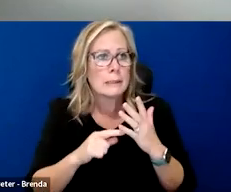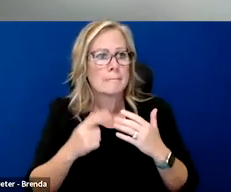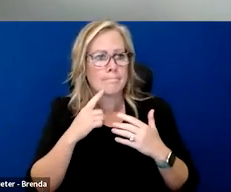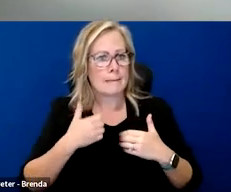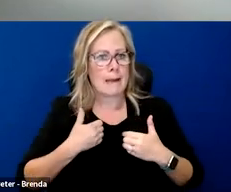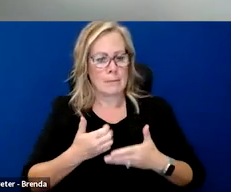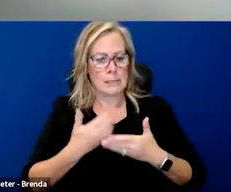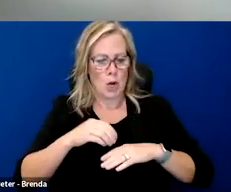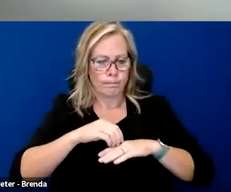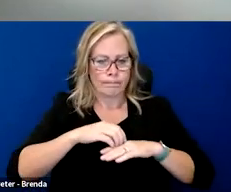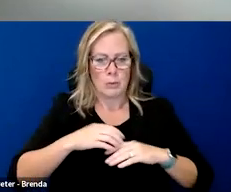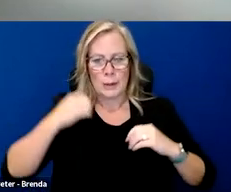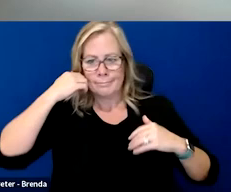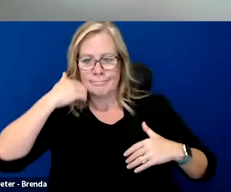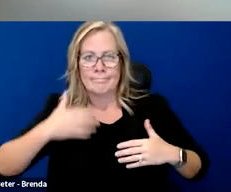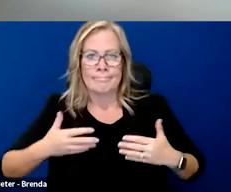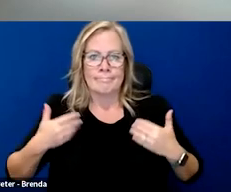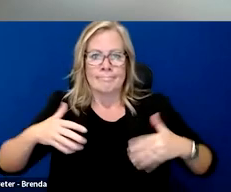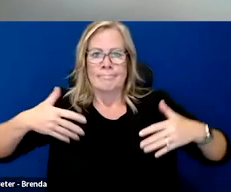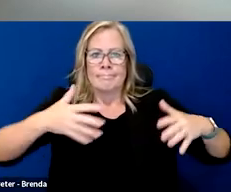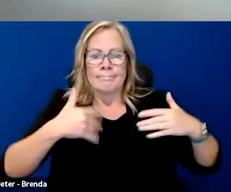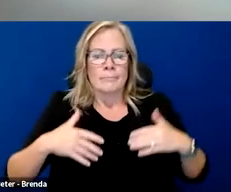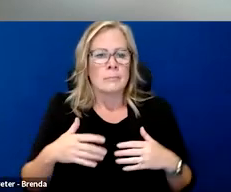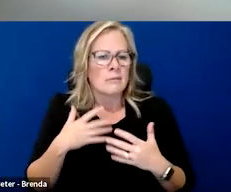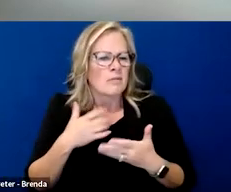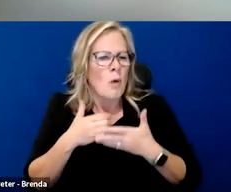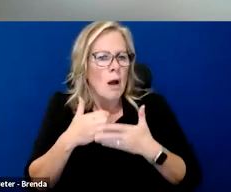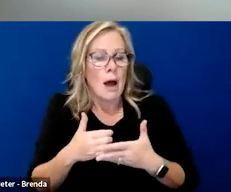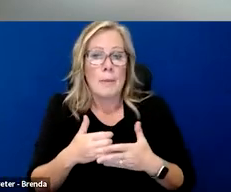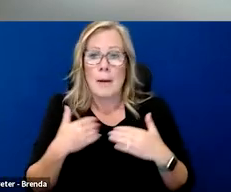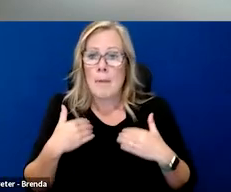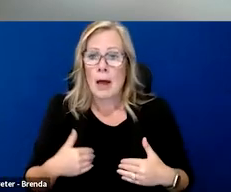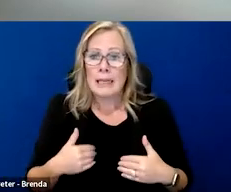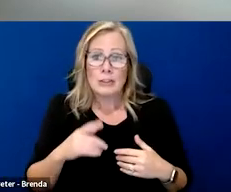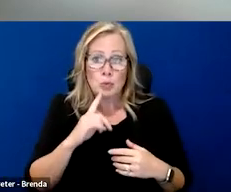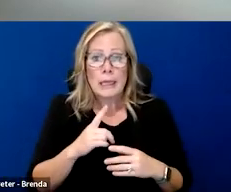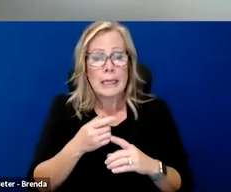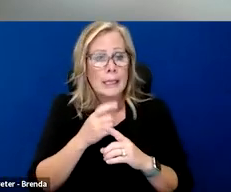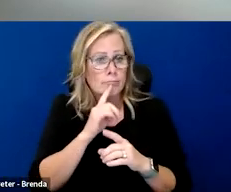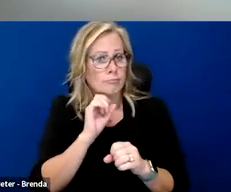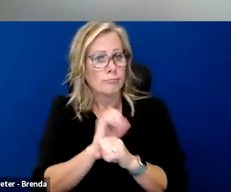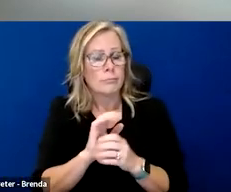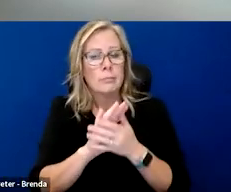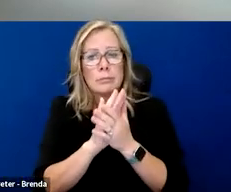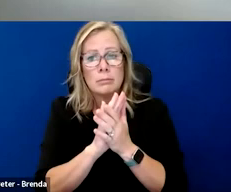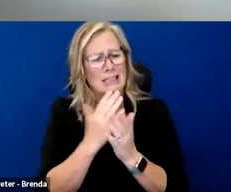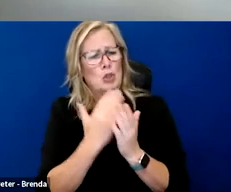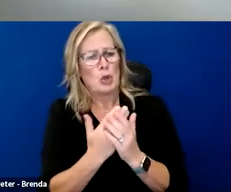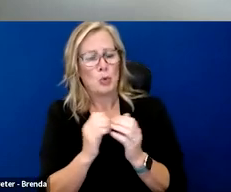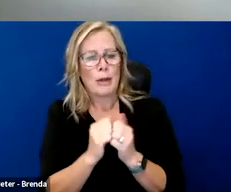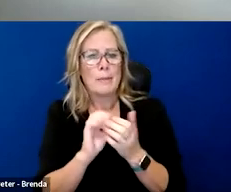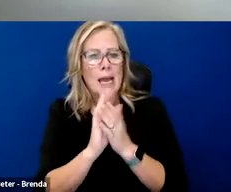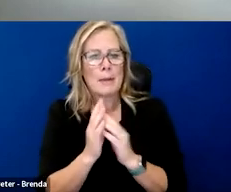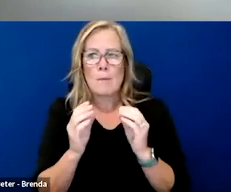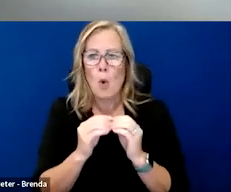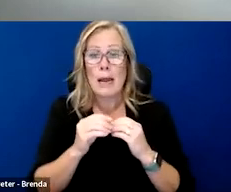or in a hotter context, or even heat acclimatization over time. Our bodies, our physiology is actually very good at becoming more